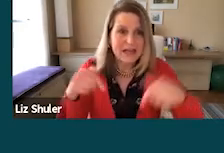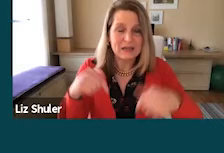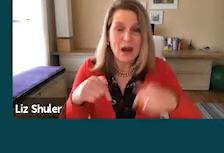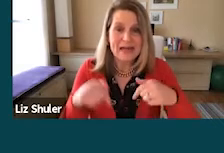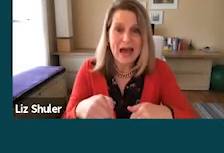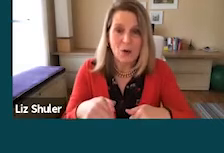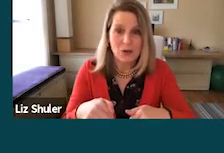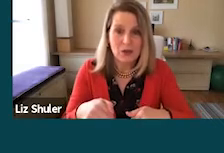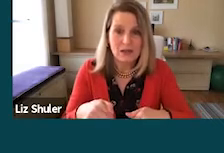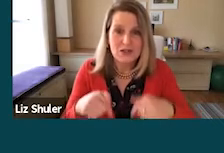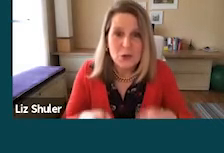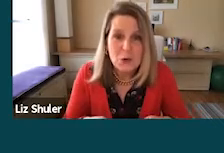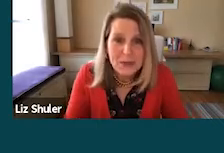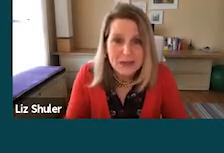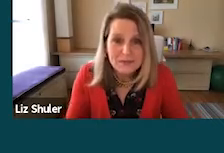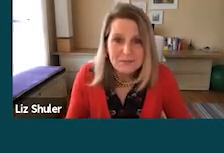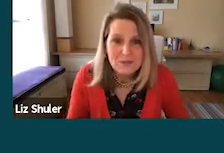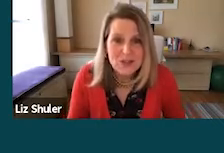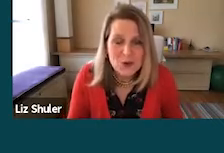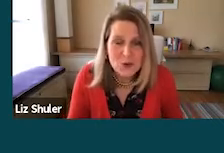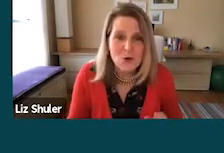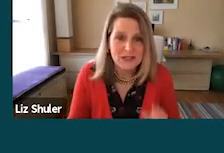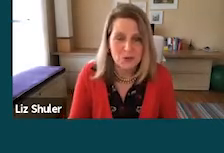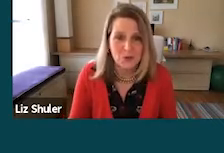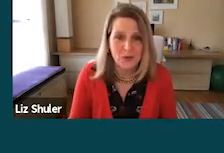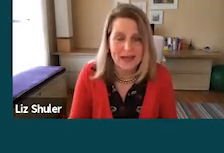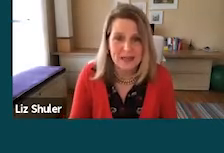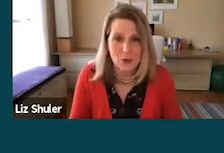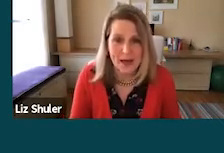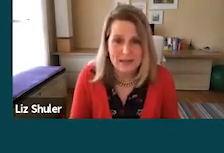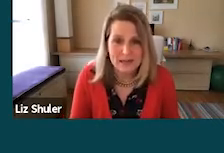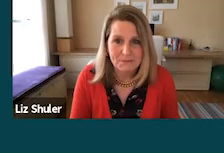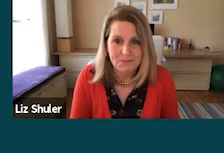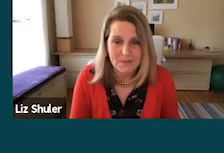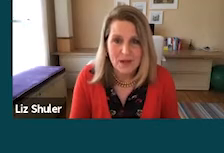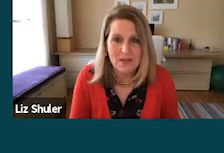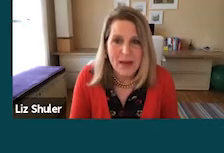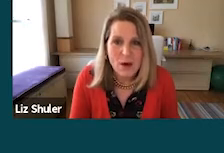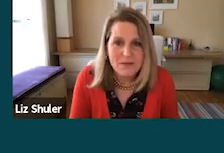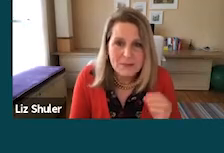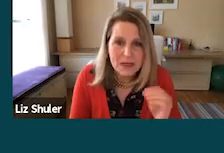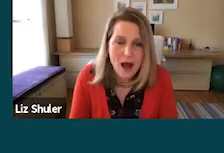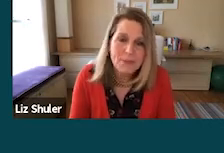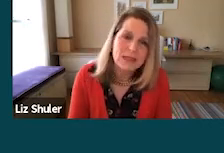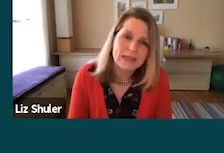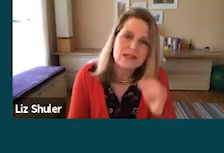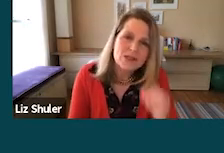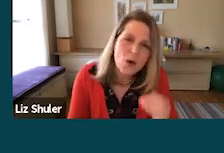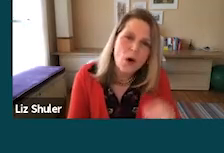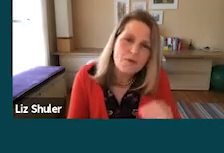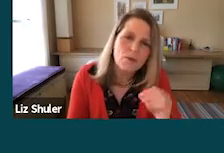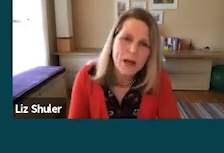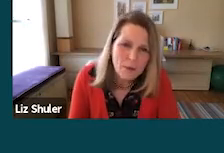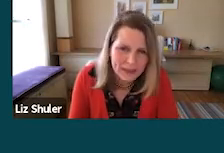we're connecting right now, Zoom. Zoom runs through AWS. And the power of this monopoly is